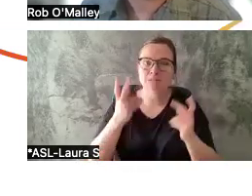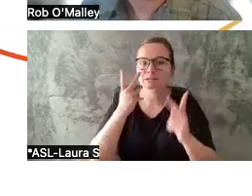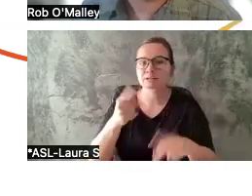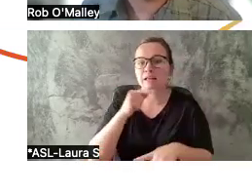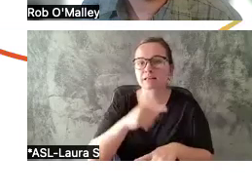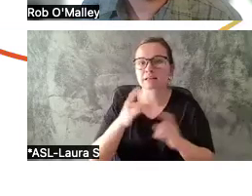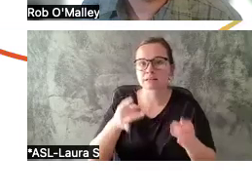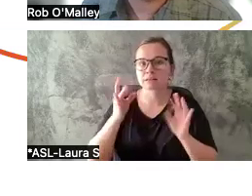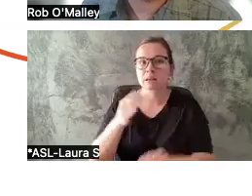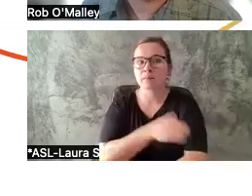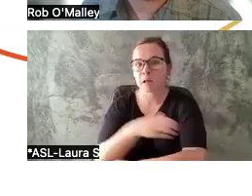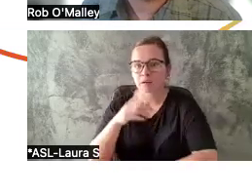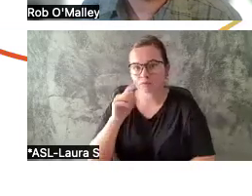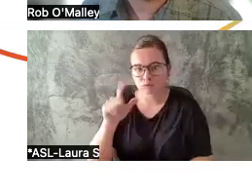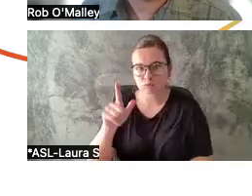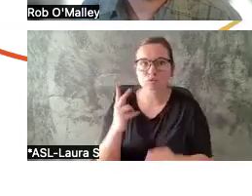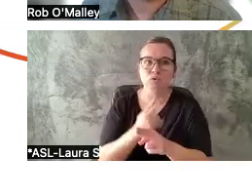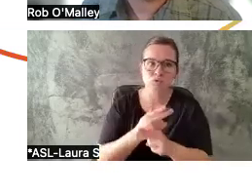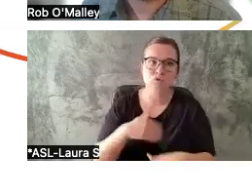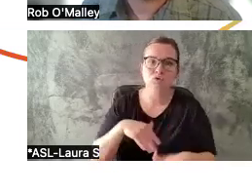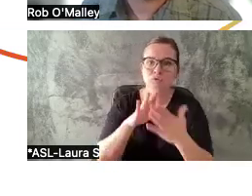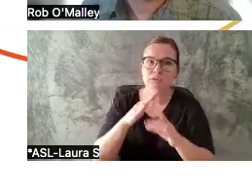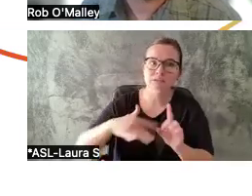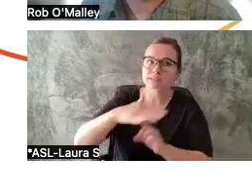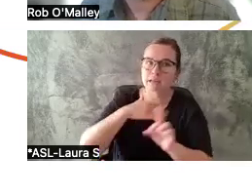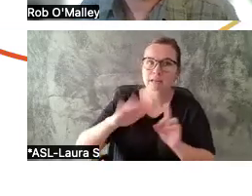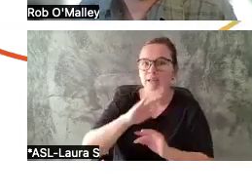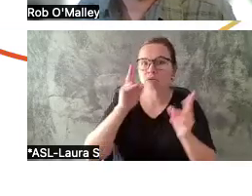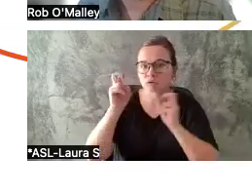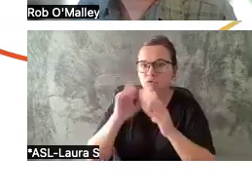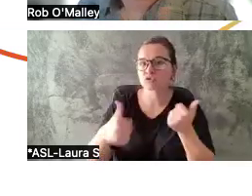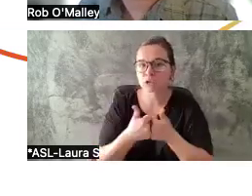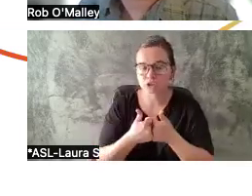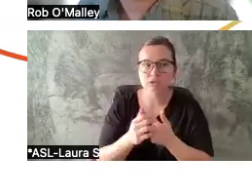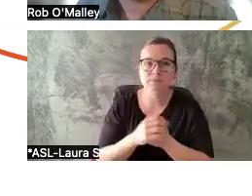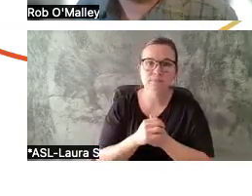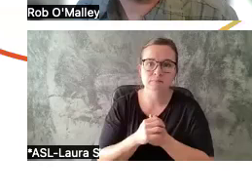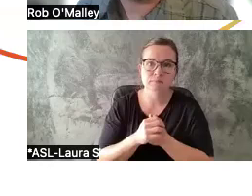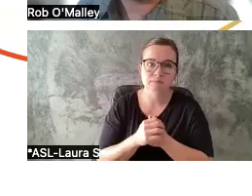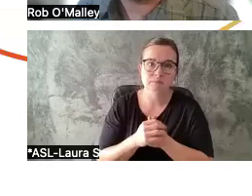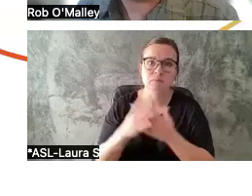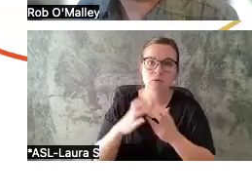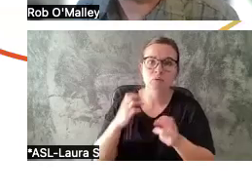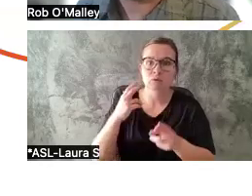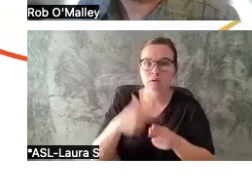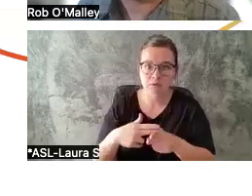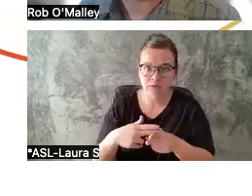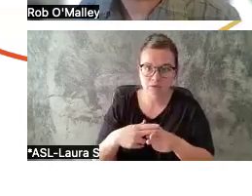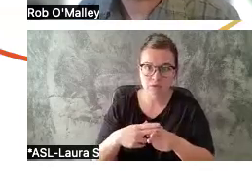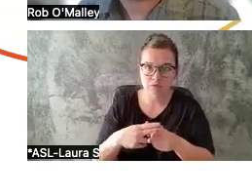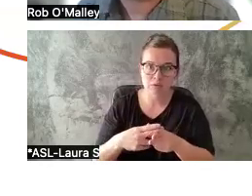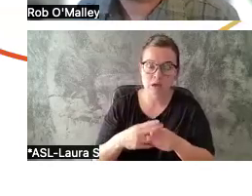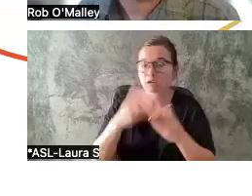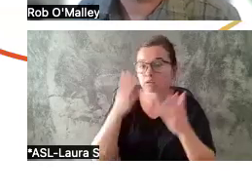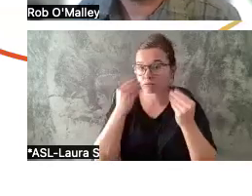incredibly powerful tool used to address societal problems and challenges? I want to note, just for purposes of